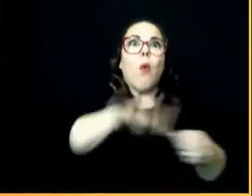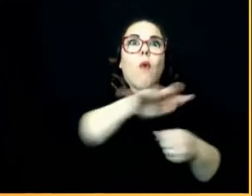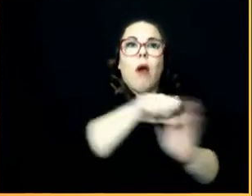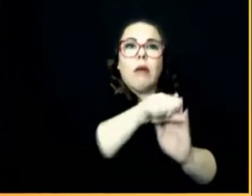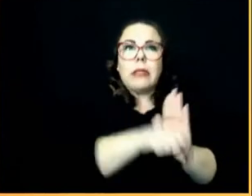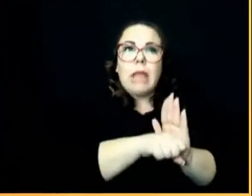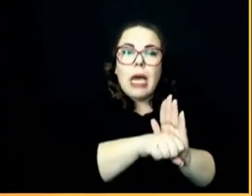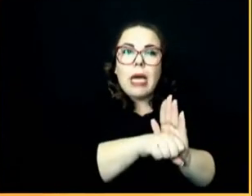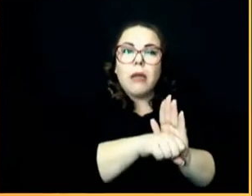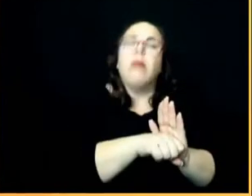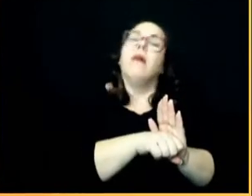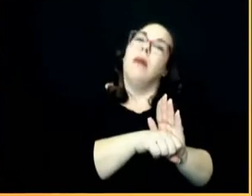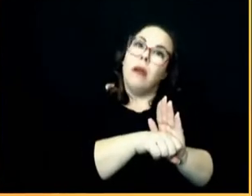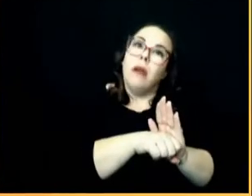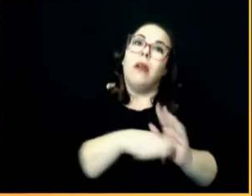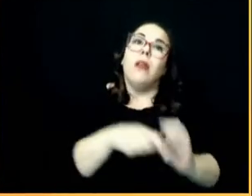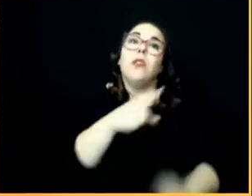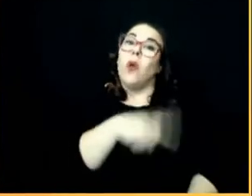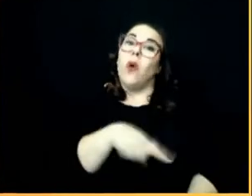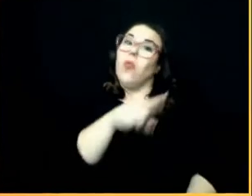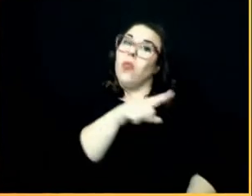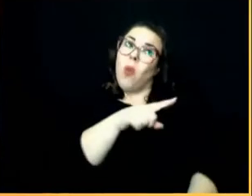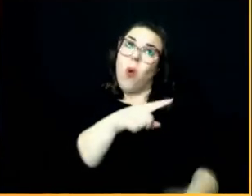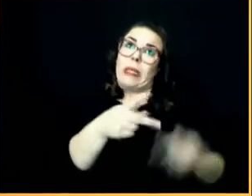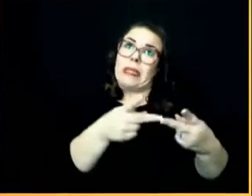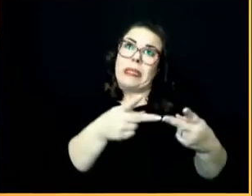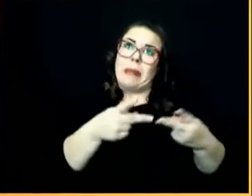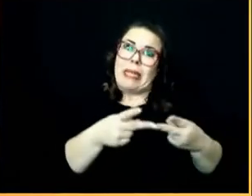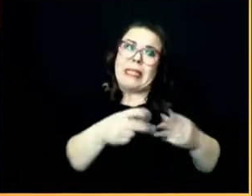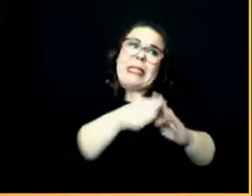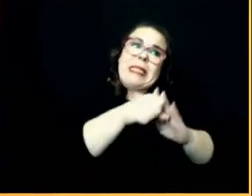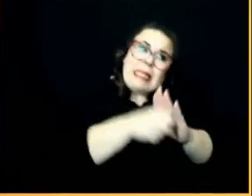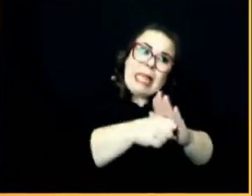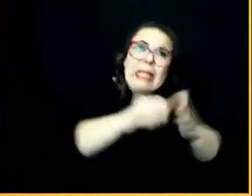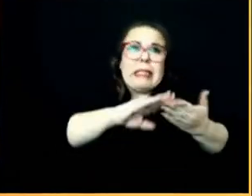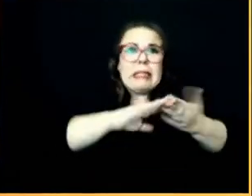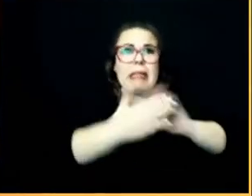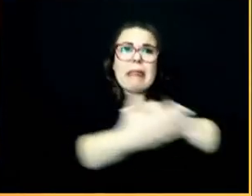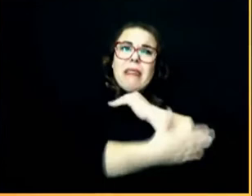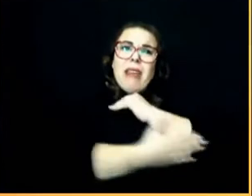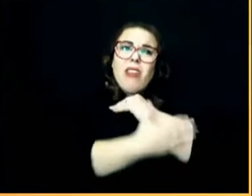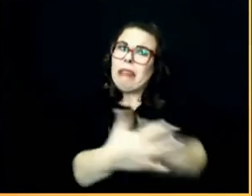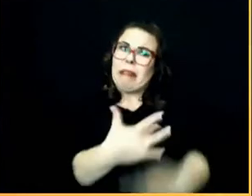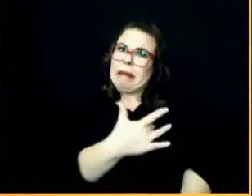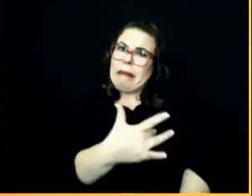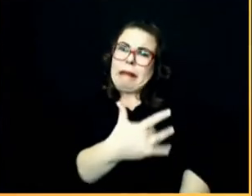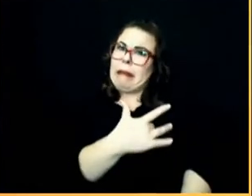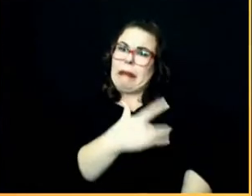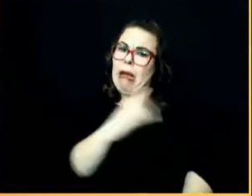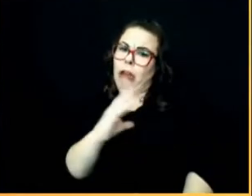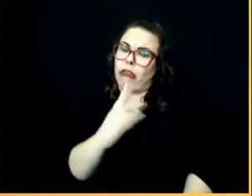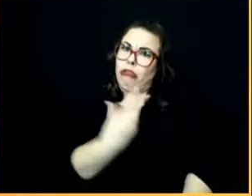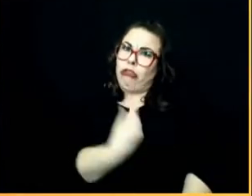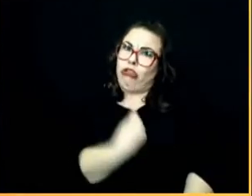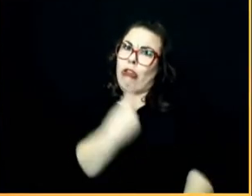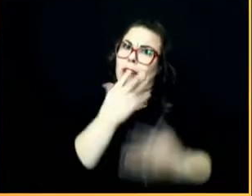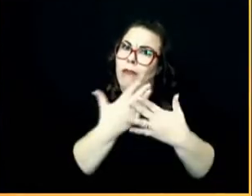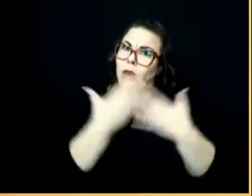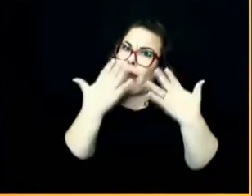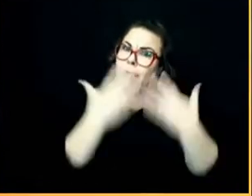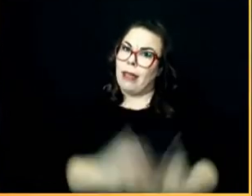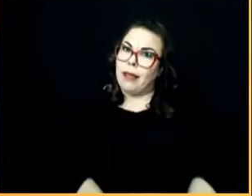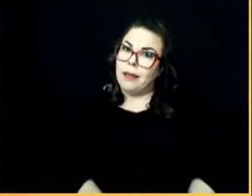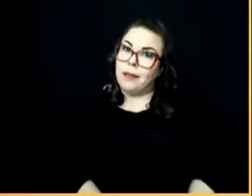are not necessarily trans friendly? Yeah, so, you know, I think often trans folks in these places have